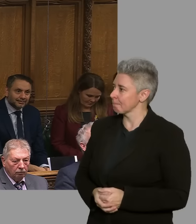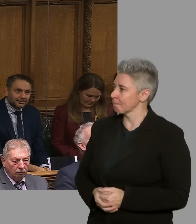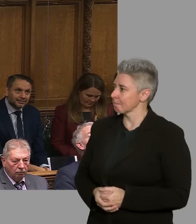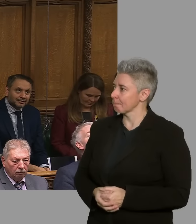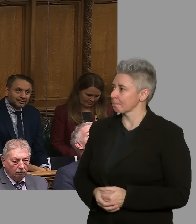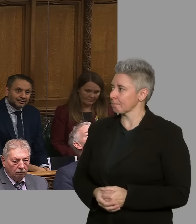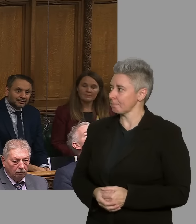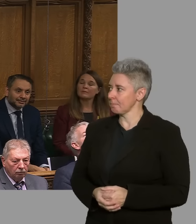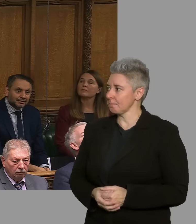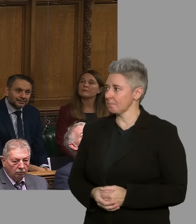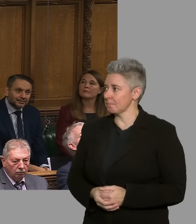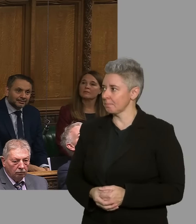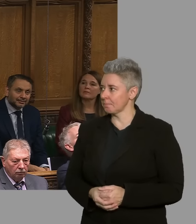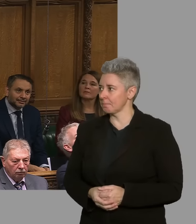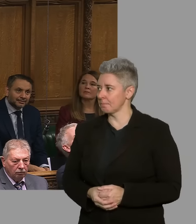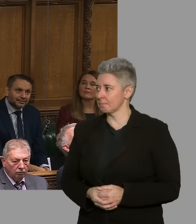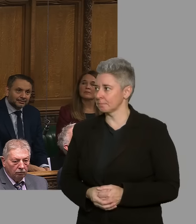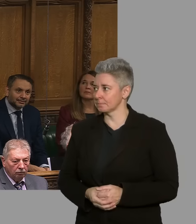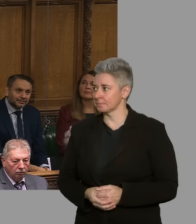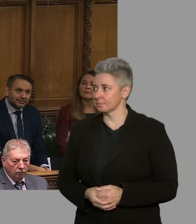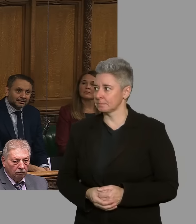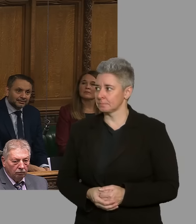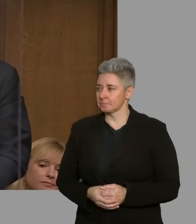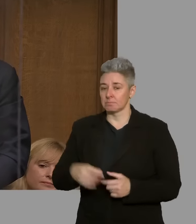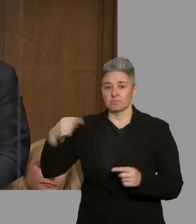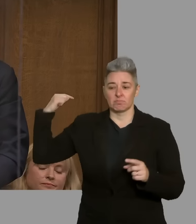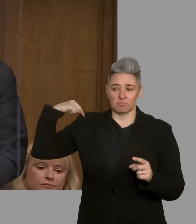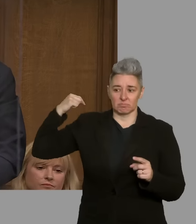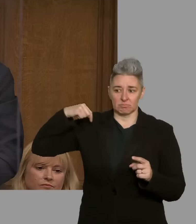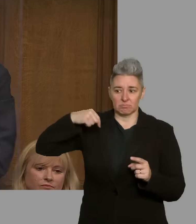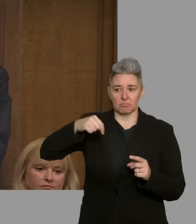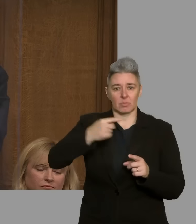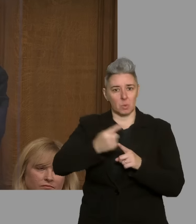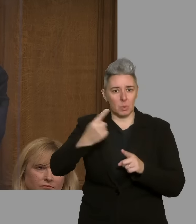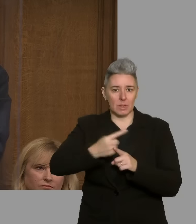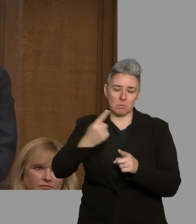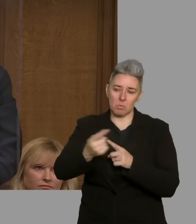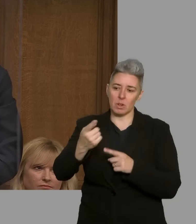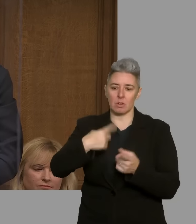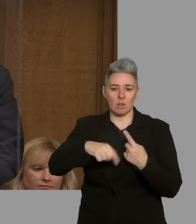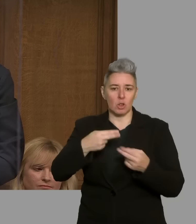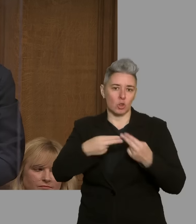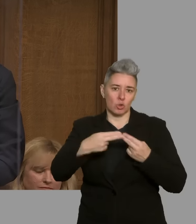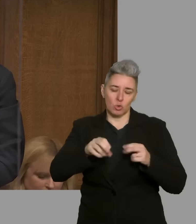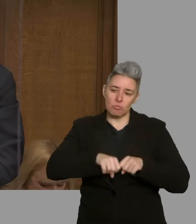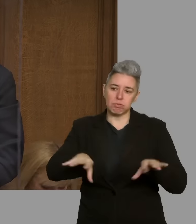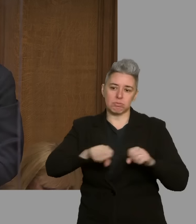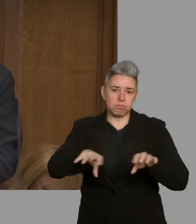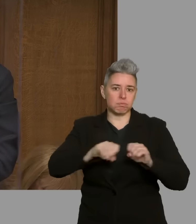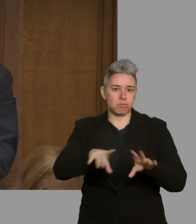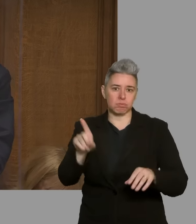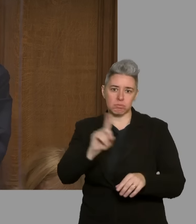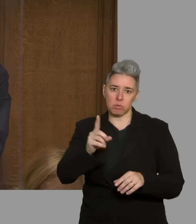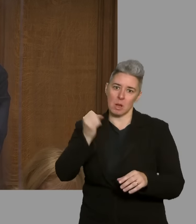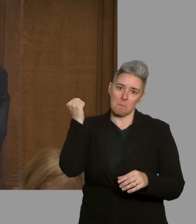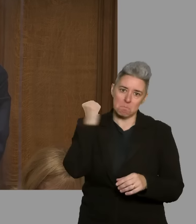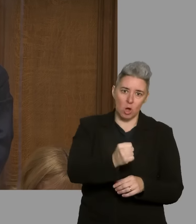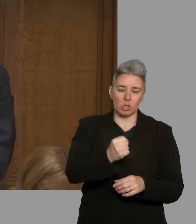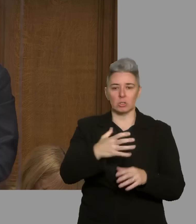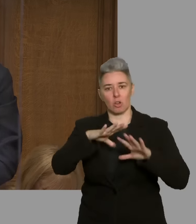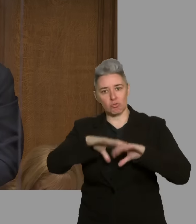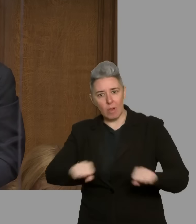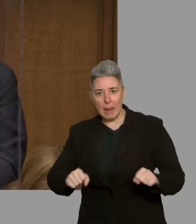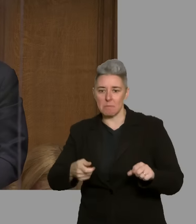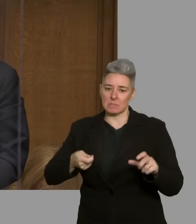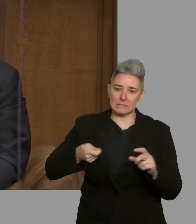brutal murder, rape or stabbing, far too often perpetrated by someone who should not be in our country to begin with.